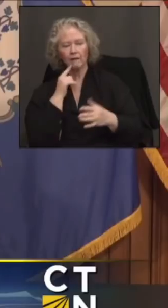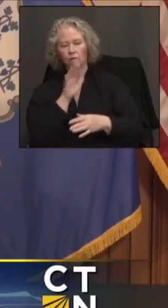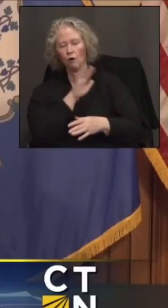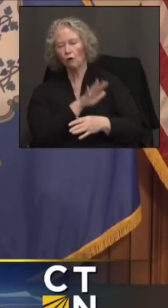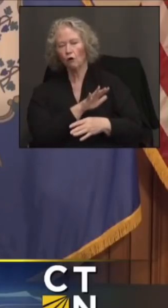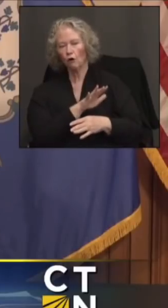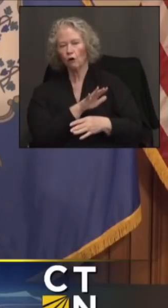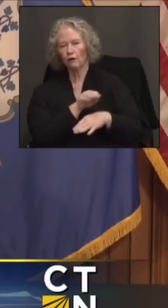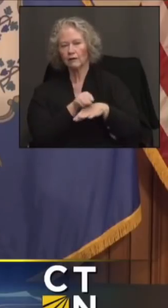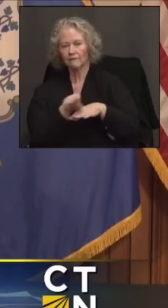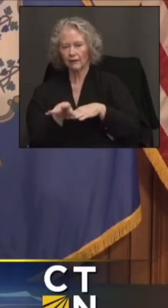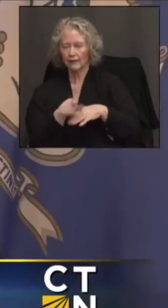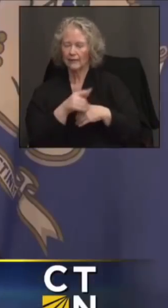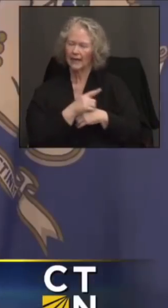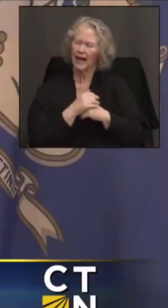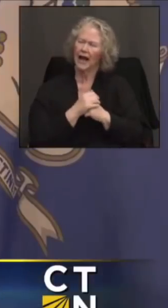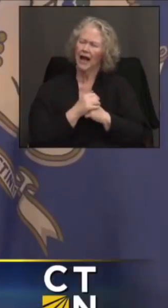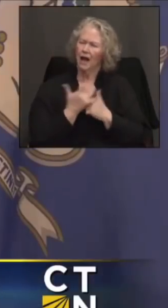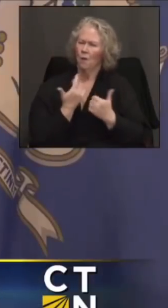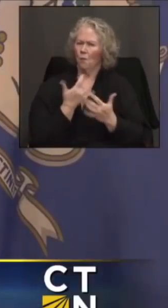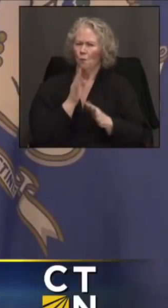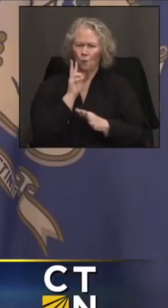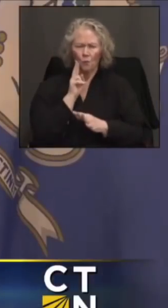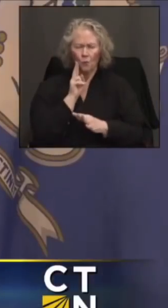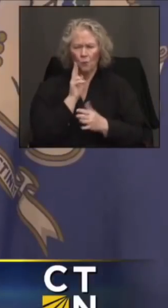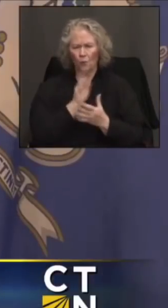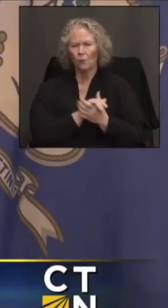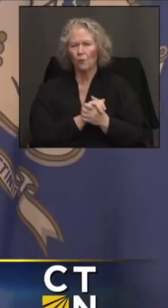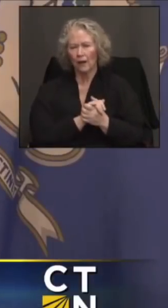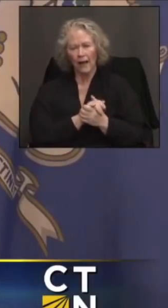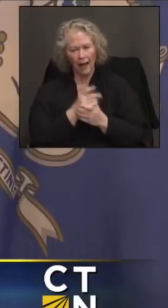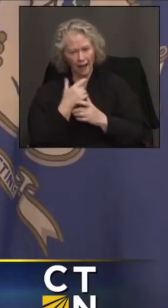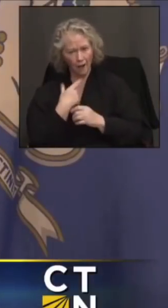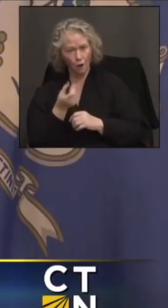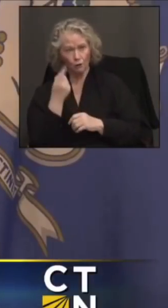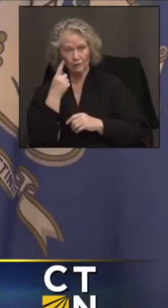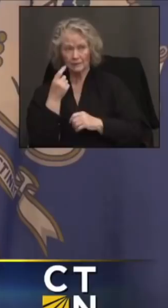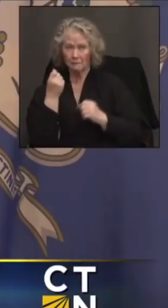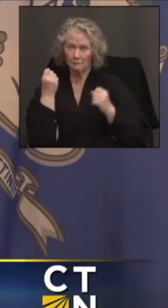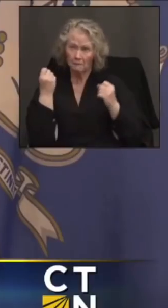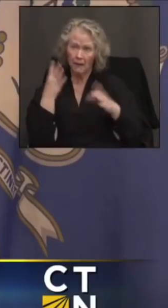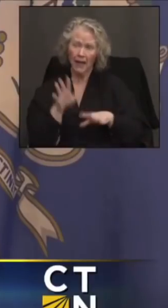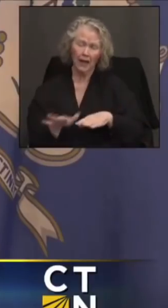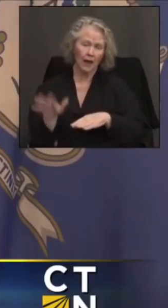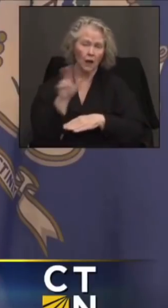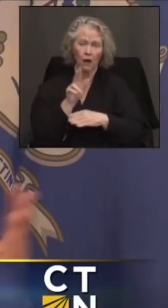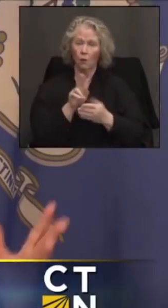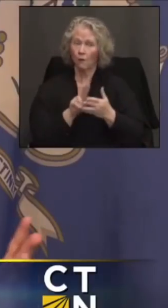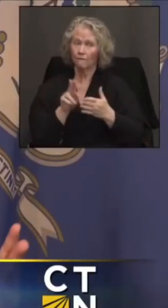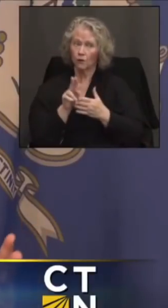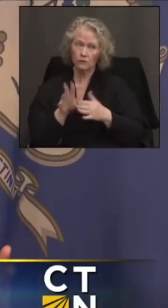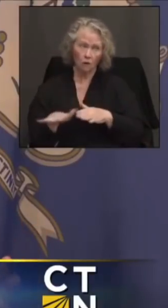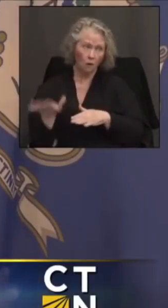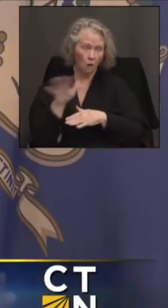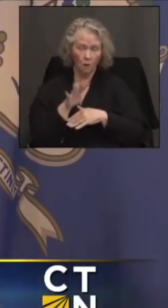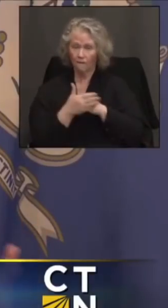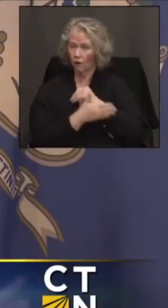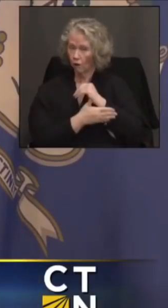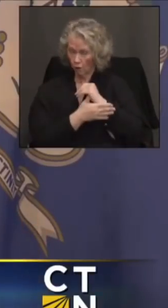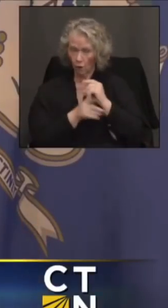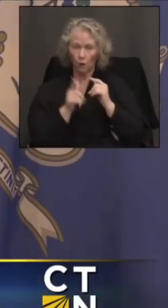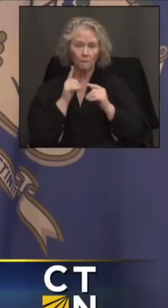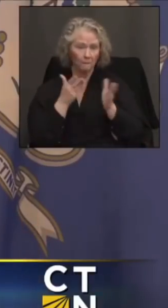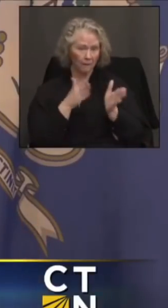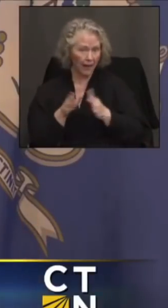that point. Let's wait a little bit longer on that, but I understand that universities across the country are doing this. They are in congregate